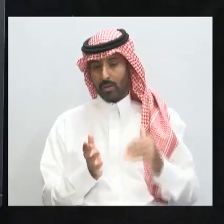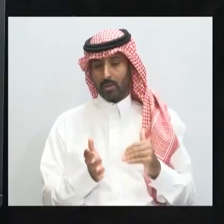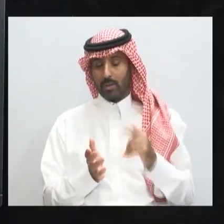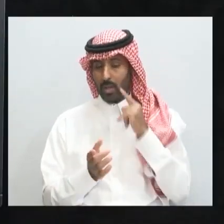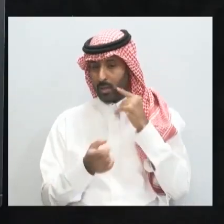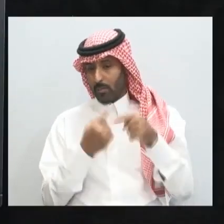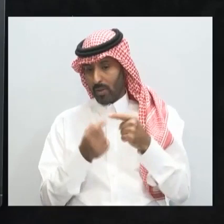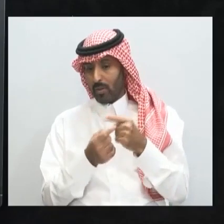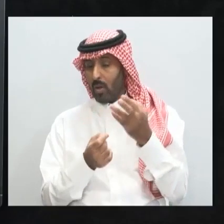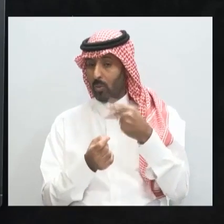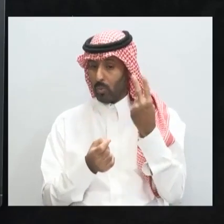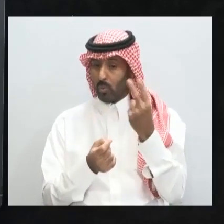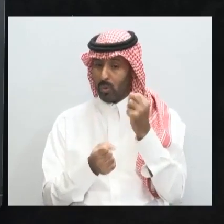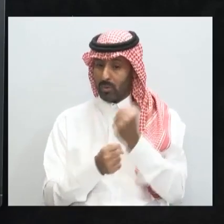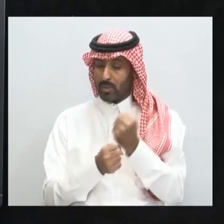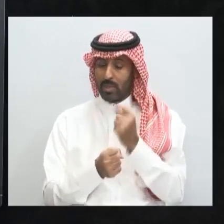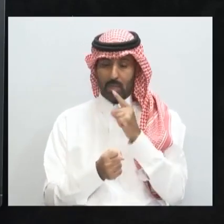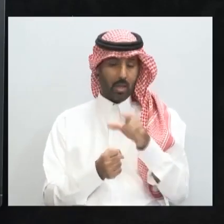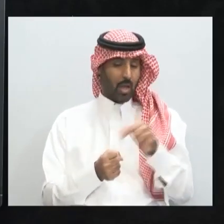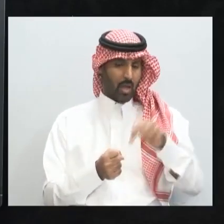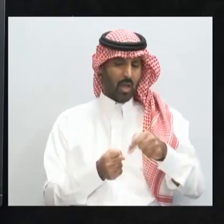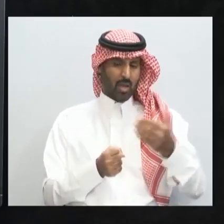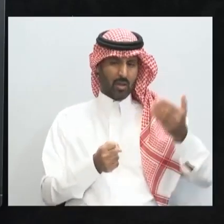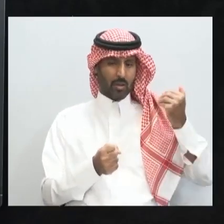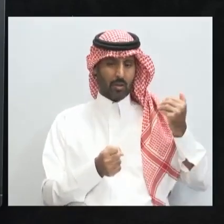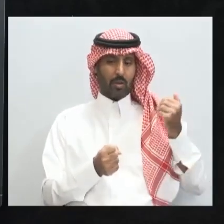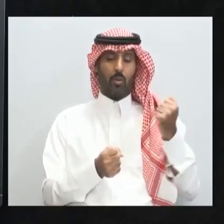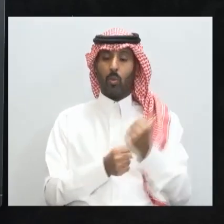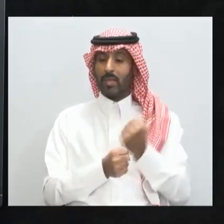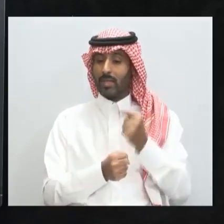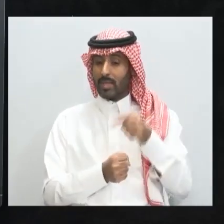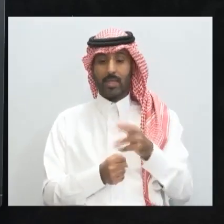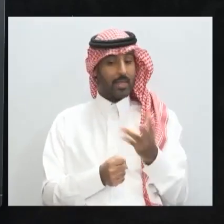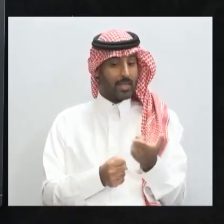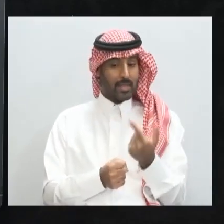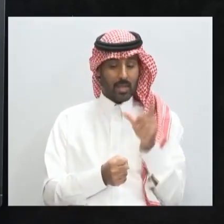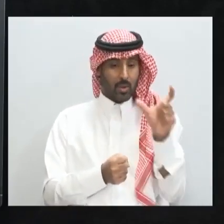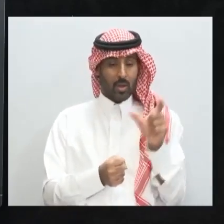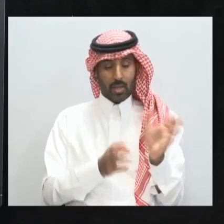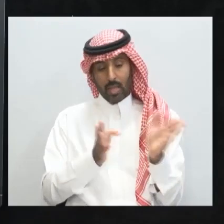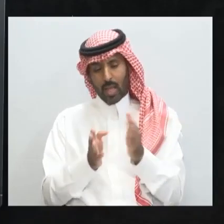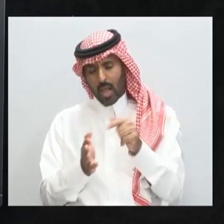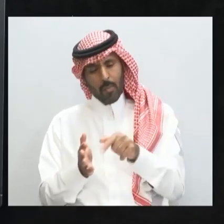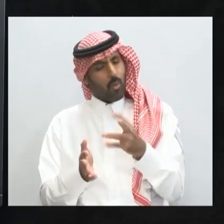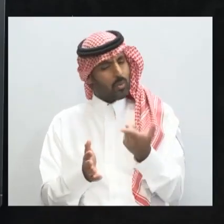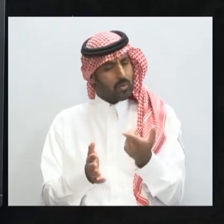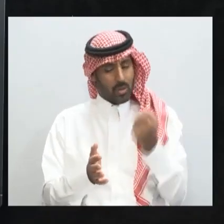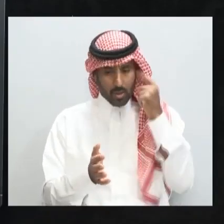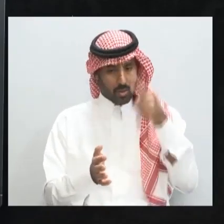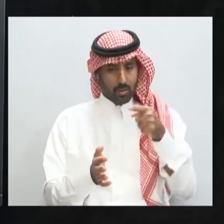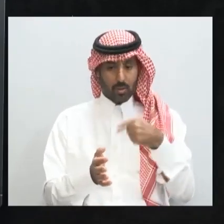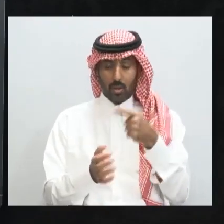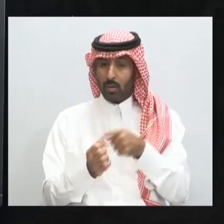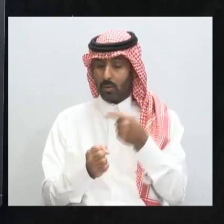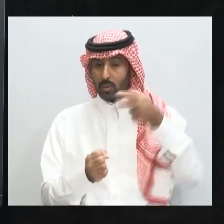a reminder to basically just concentrate on what is the word that follows. Now you know that when you